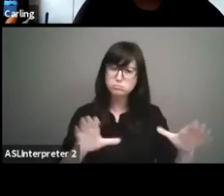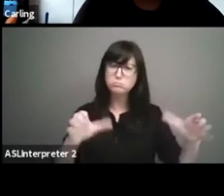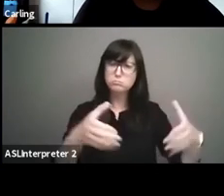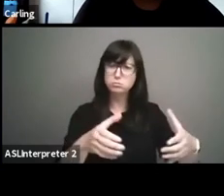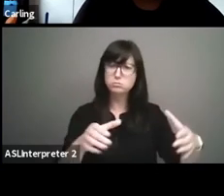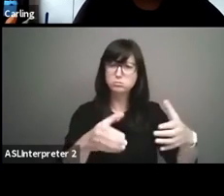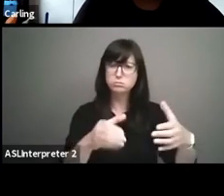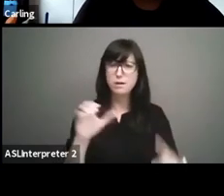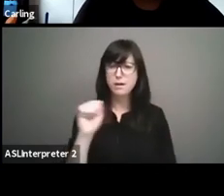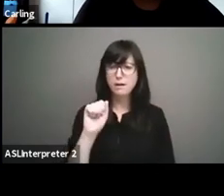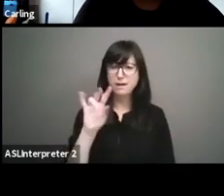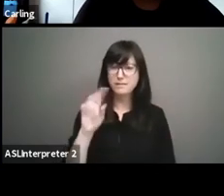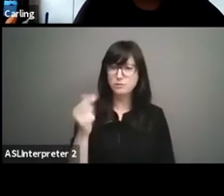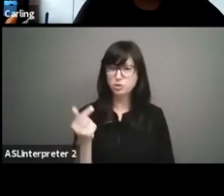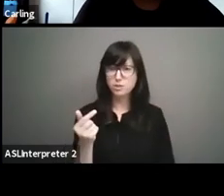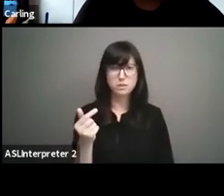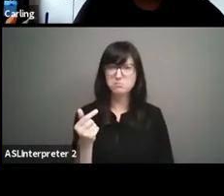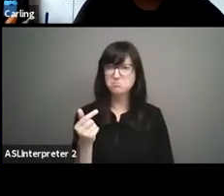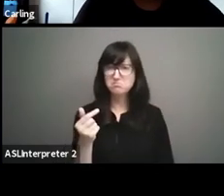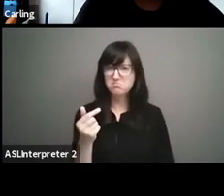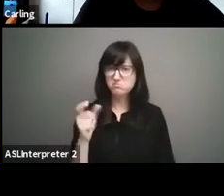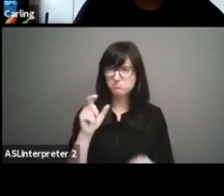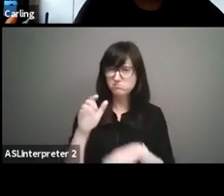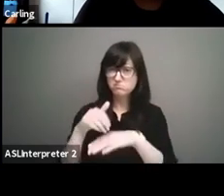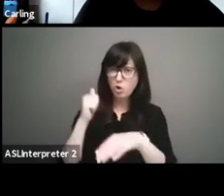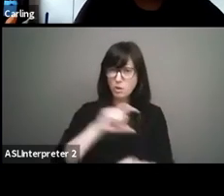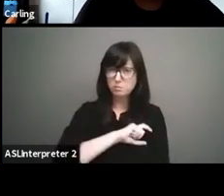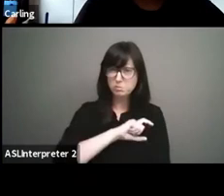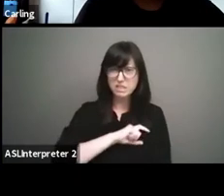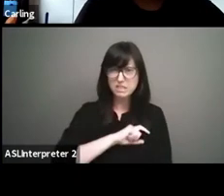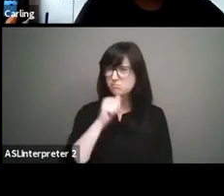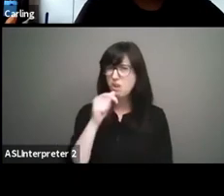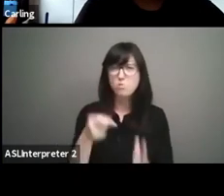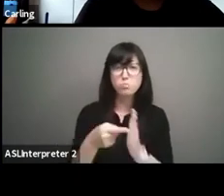A7G, we've never had to call the cops. Not once.